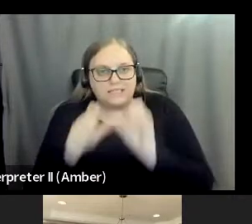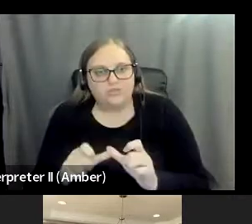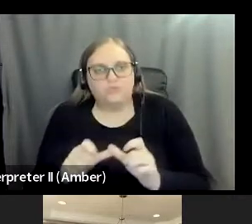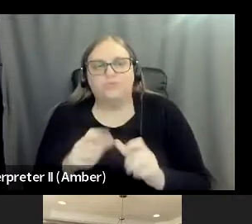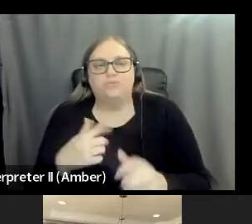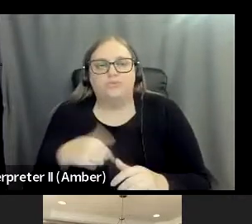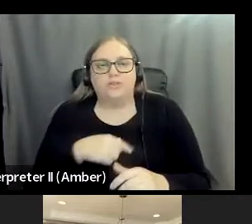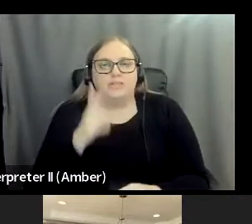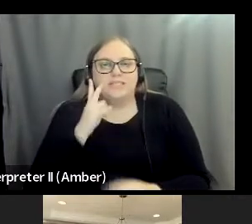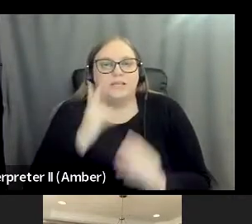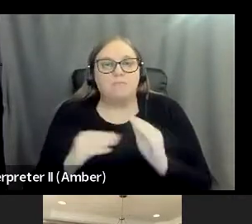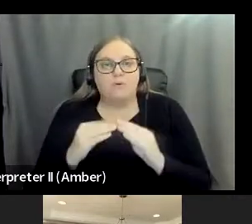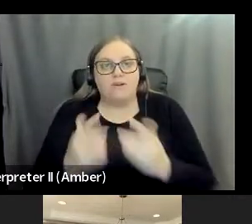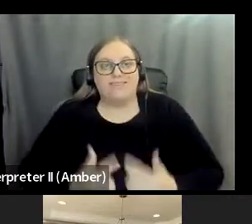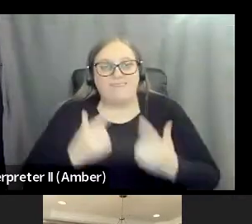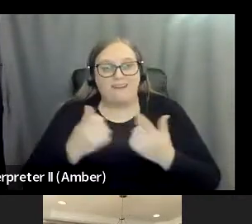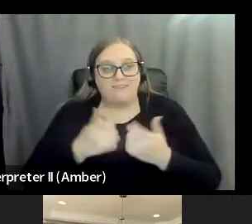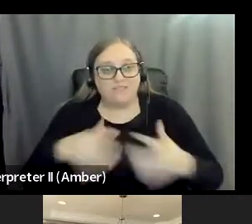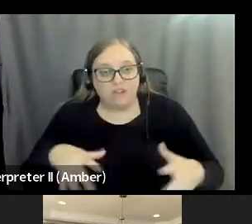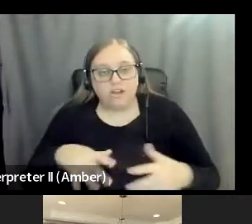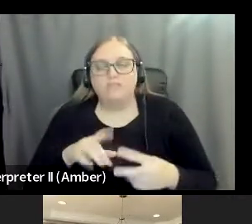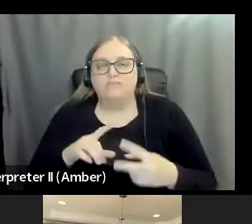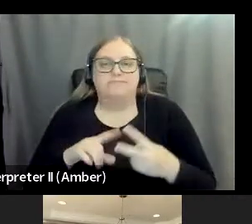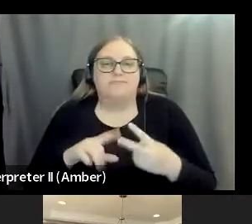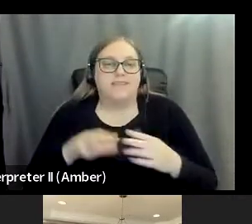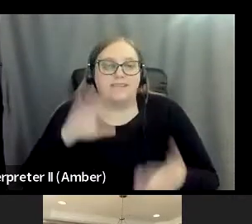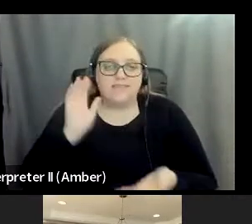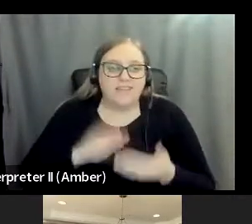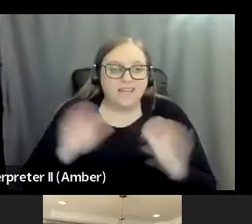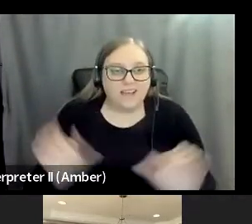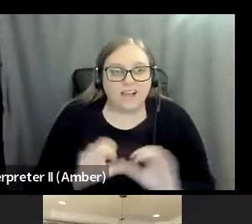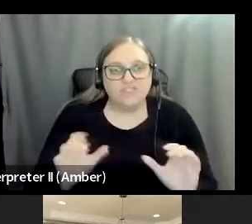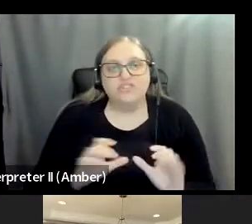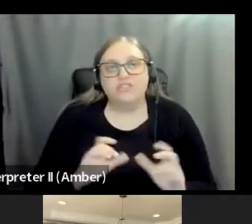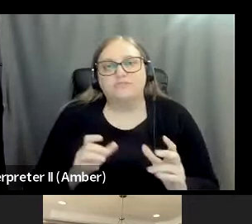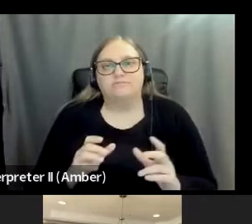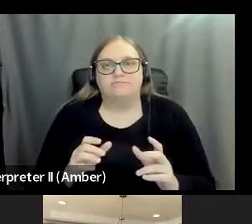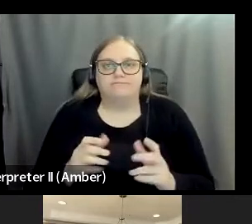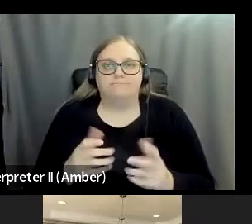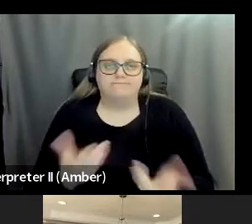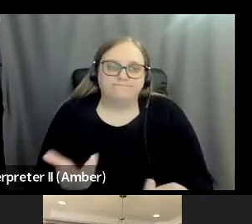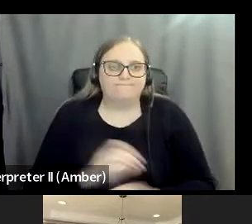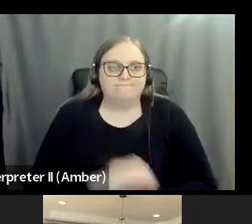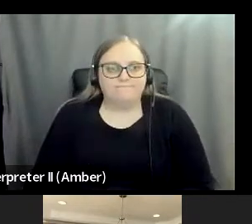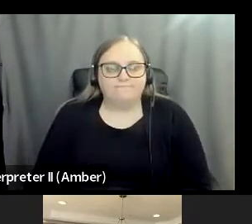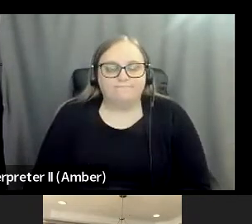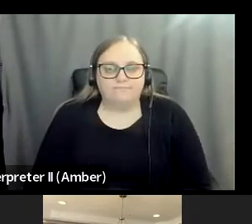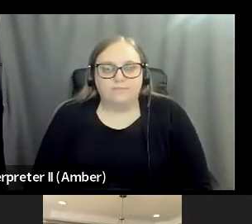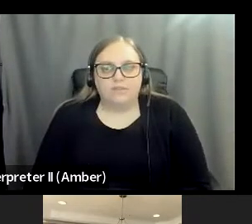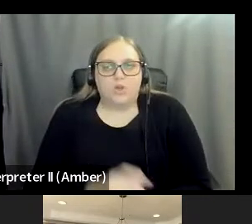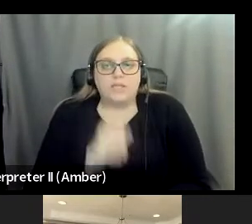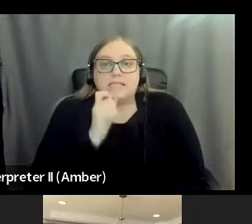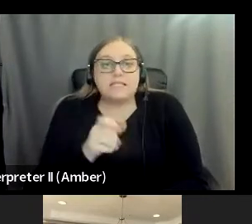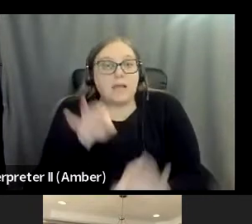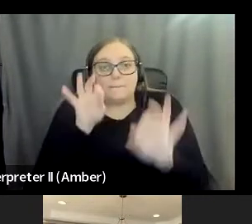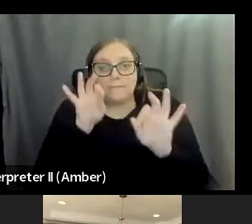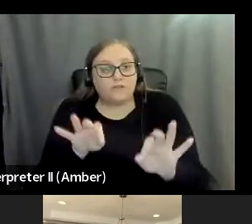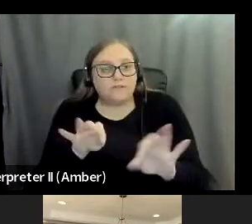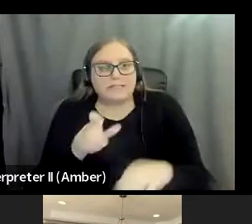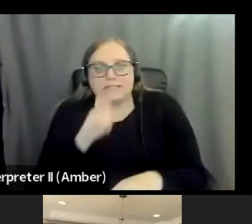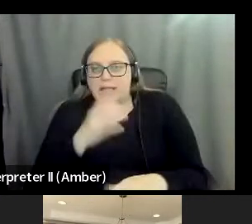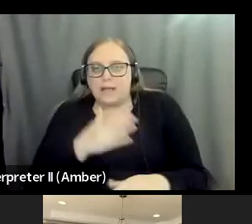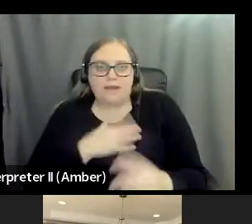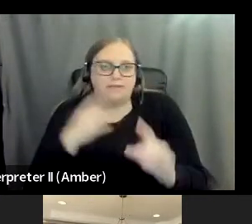more lives lost and we'll see less action than we could have today. So it's not perfect. It's not my